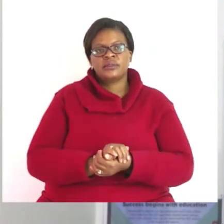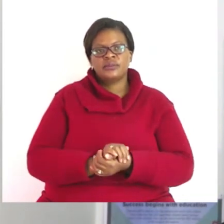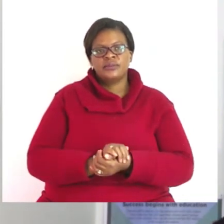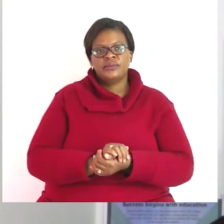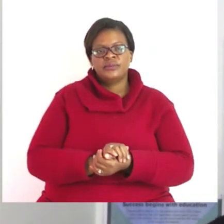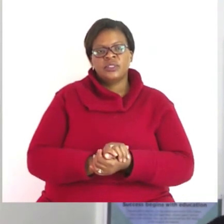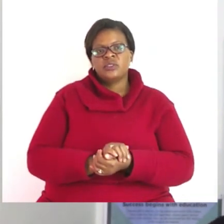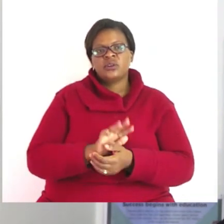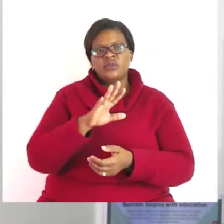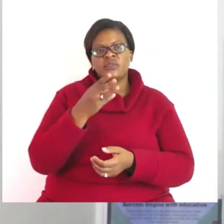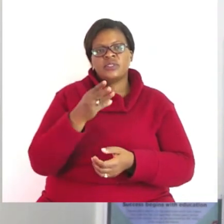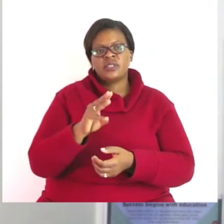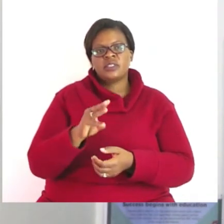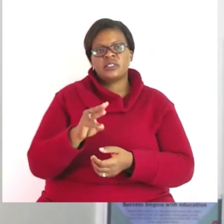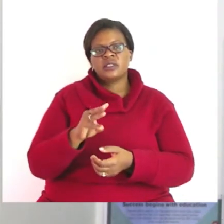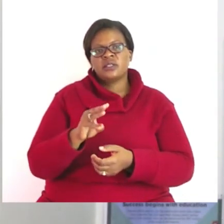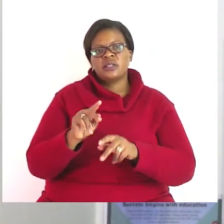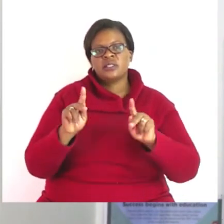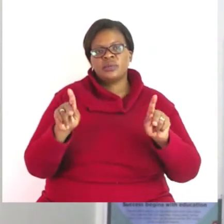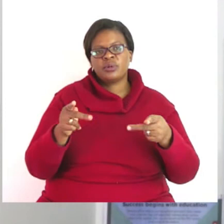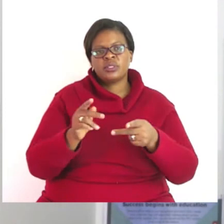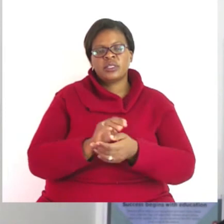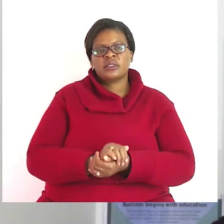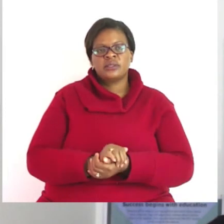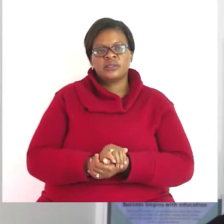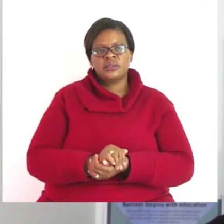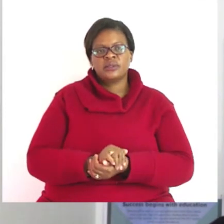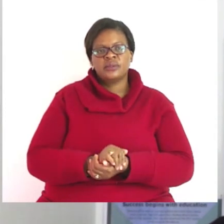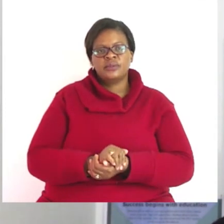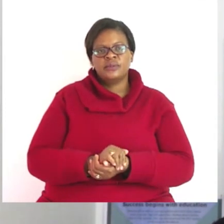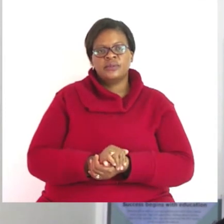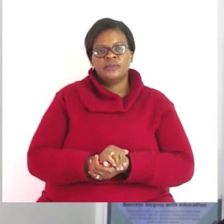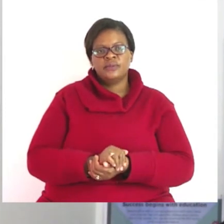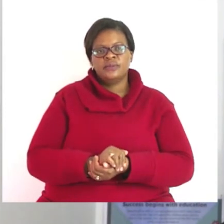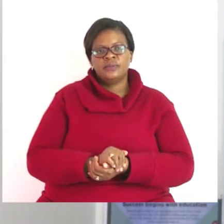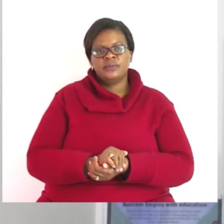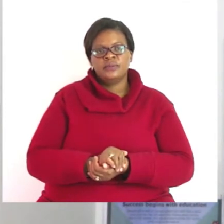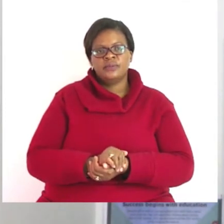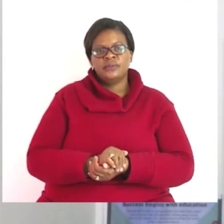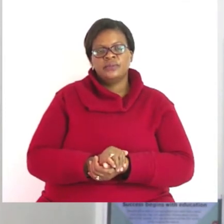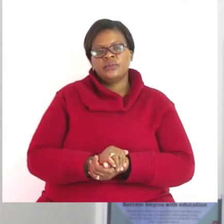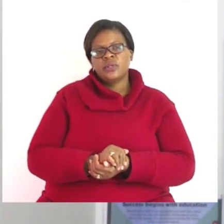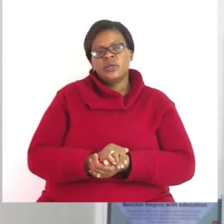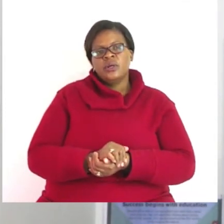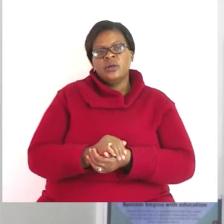for multiplication. In that manner, you write 56 equal,